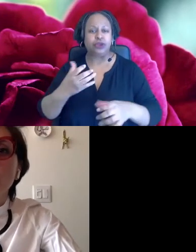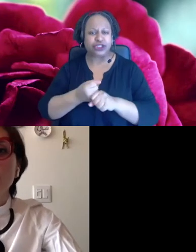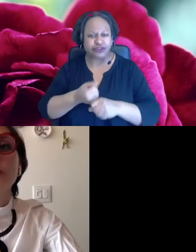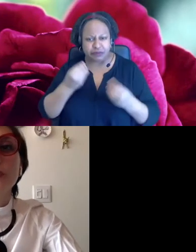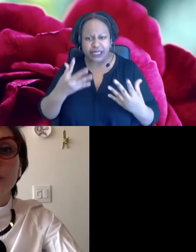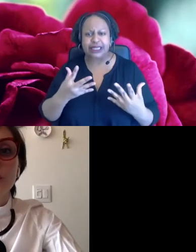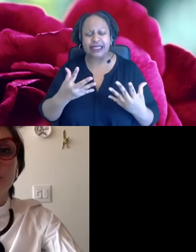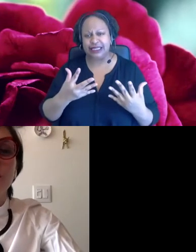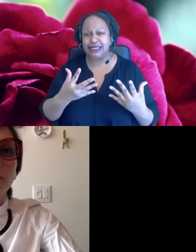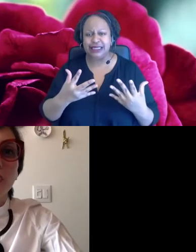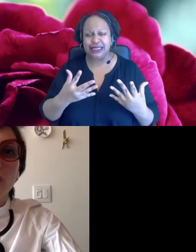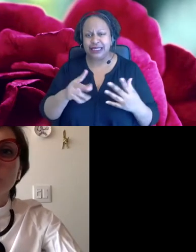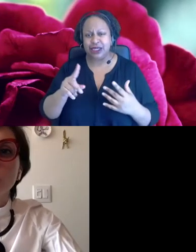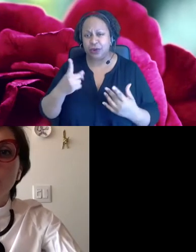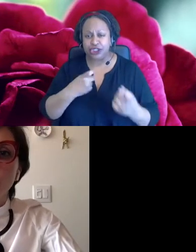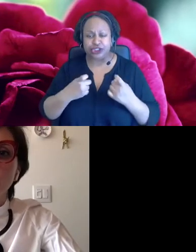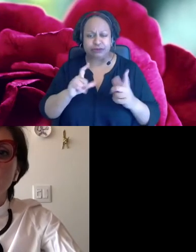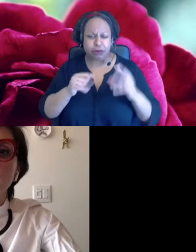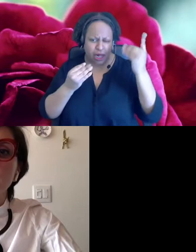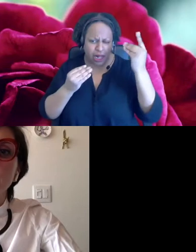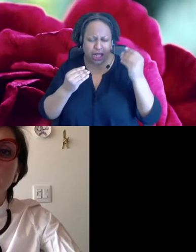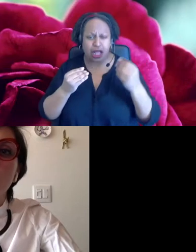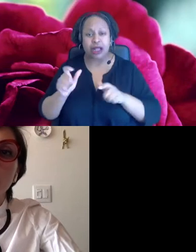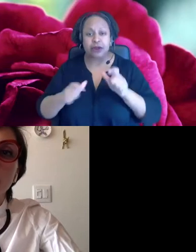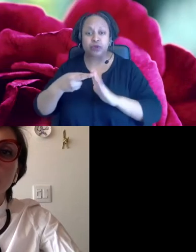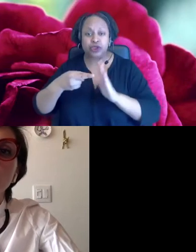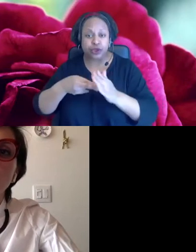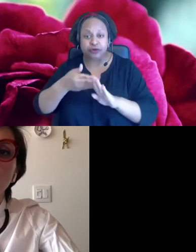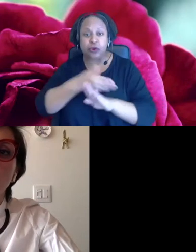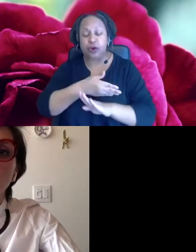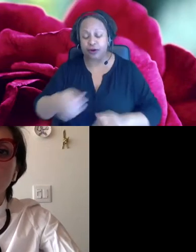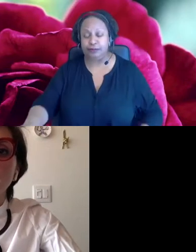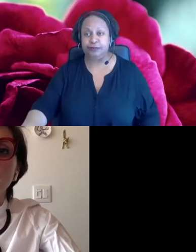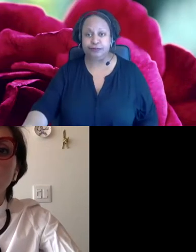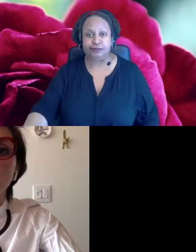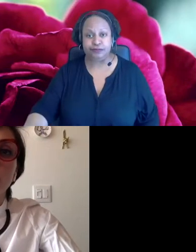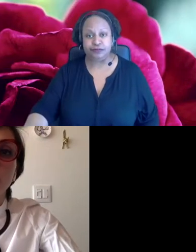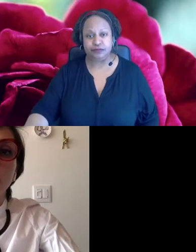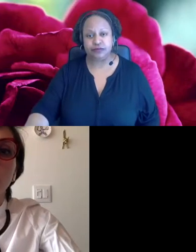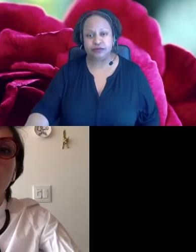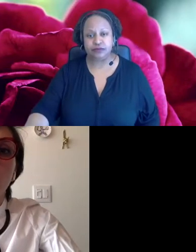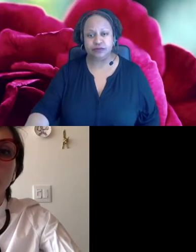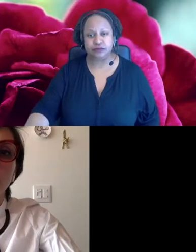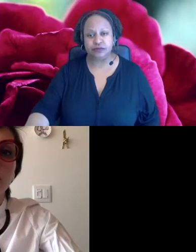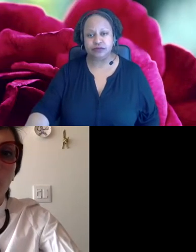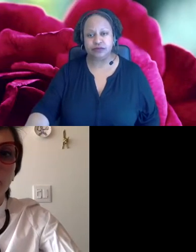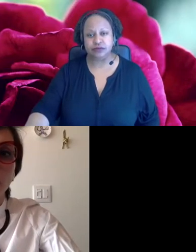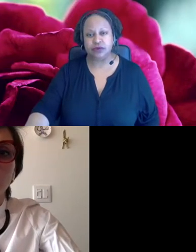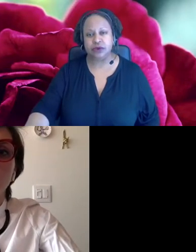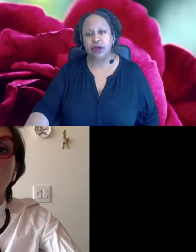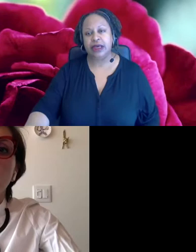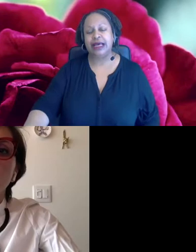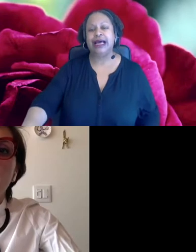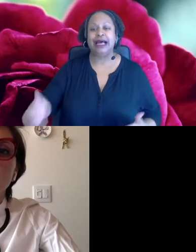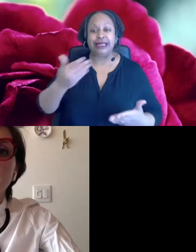very thoughtful questions from those who registered, a number of which were duplicated or on similar high-interest